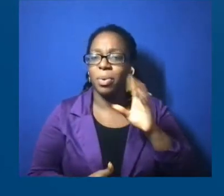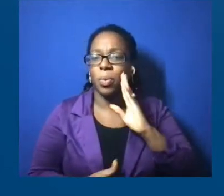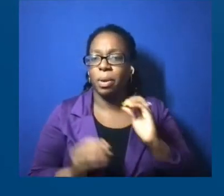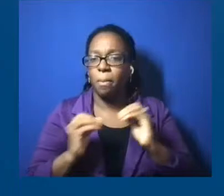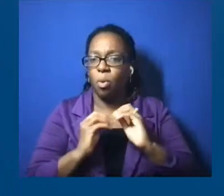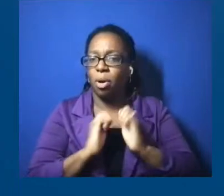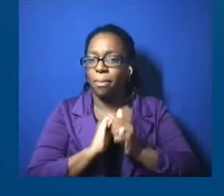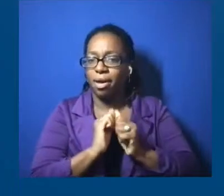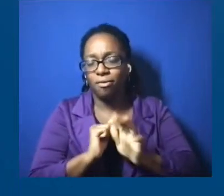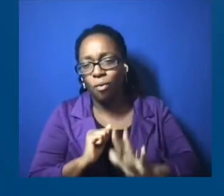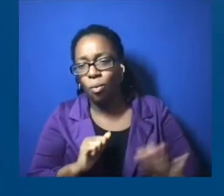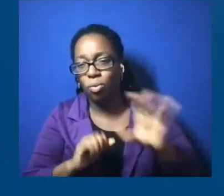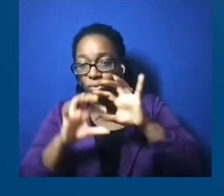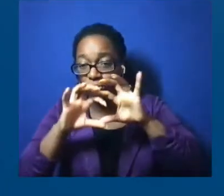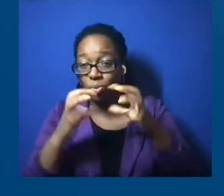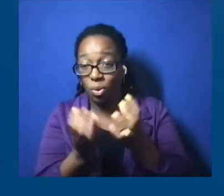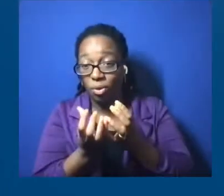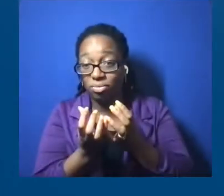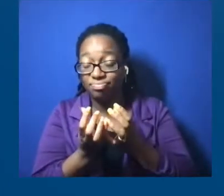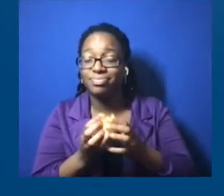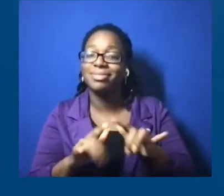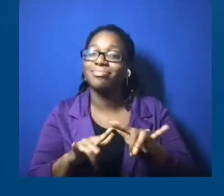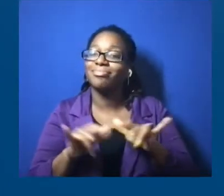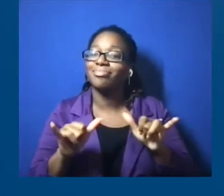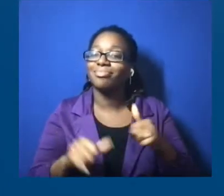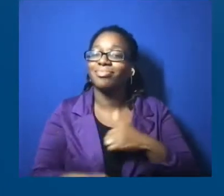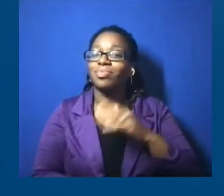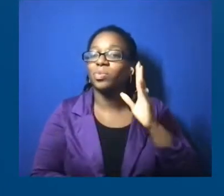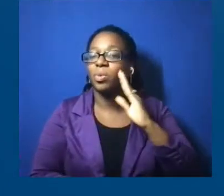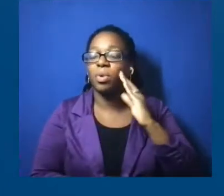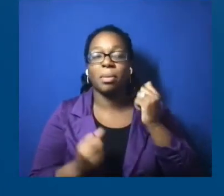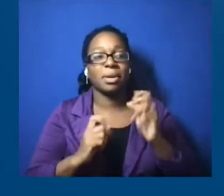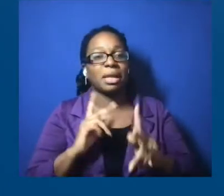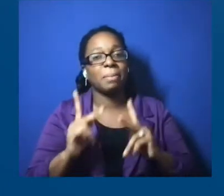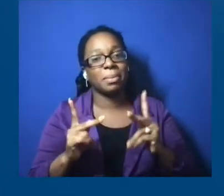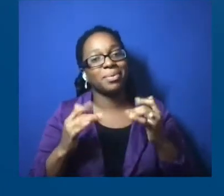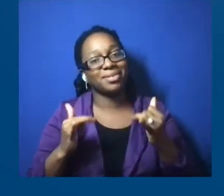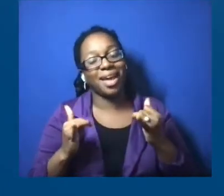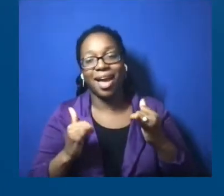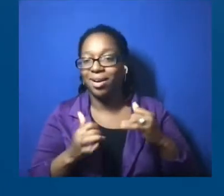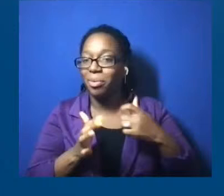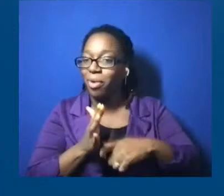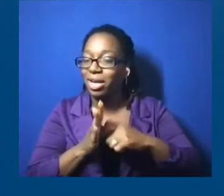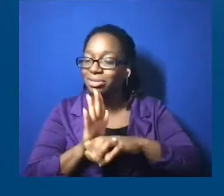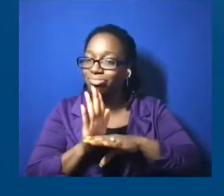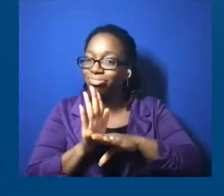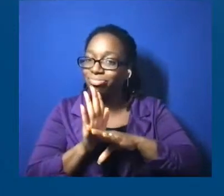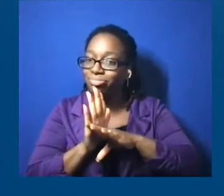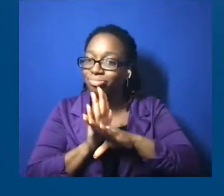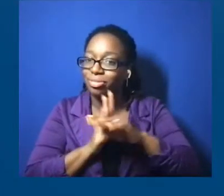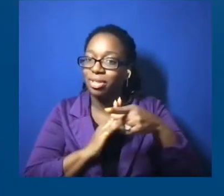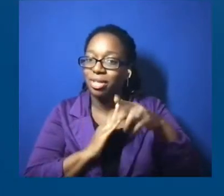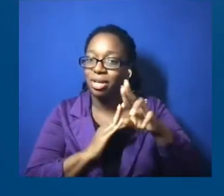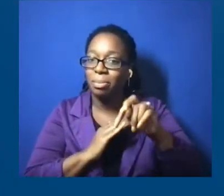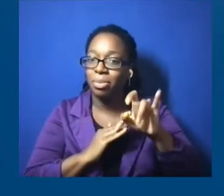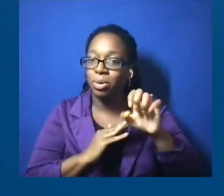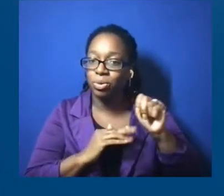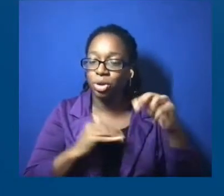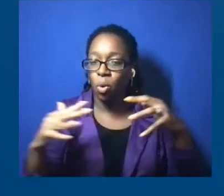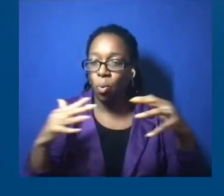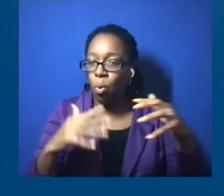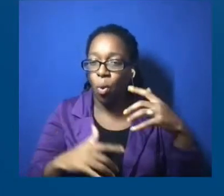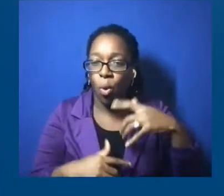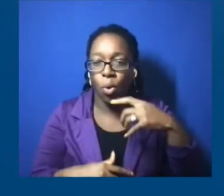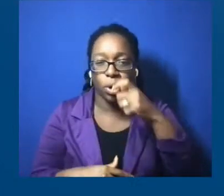time, we know a lot of folks are struggling with inflation, driven by Putin's war in Ukraine and the global